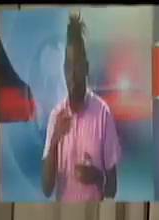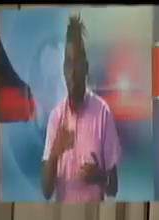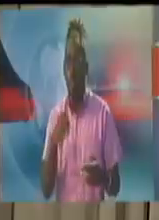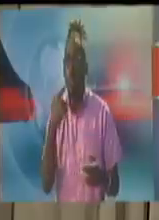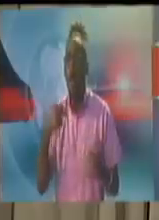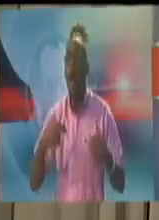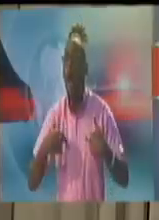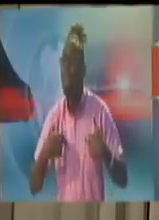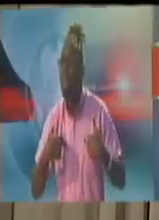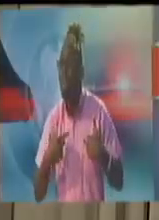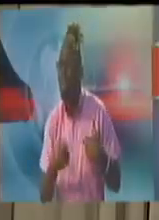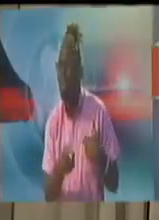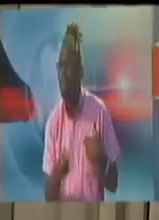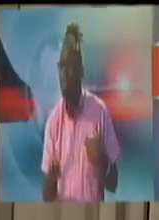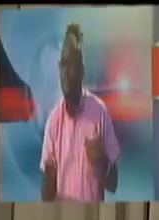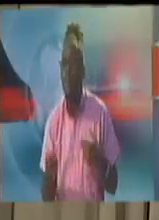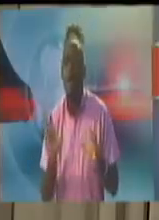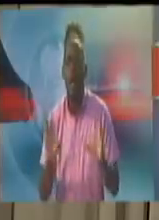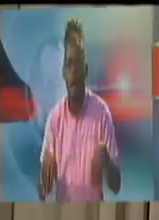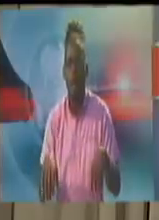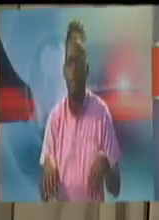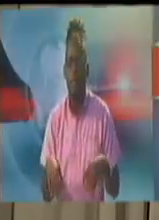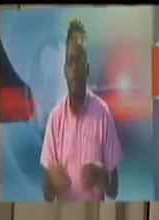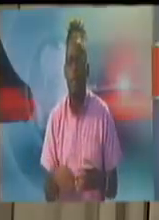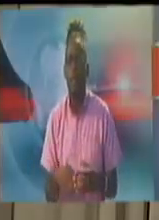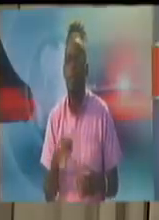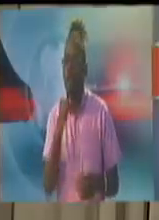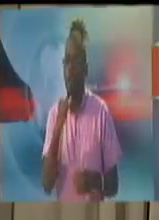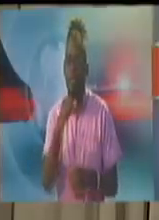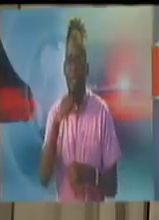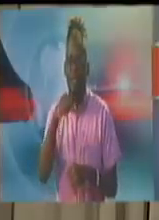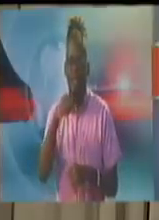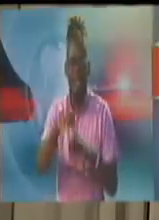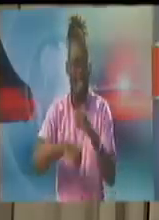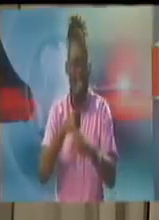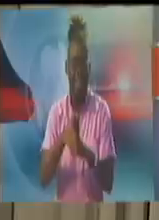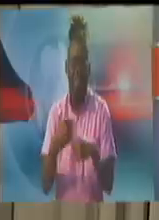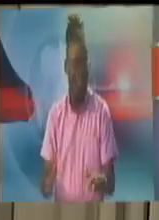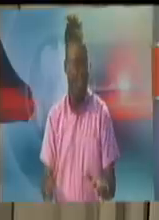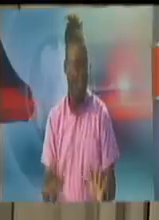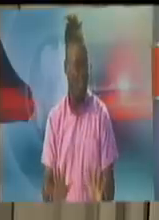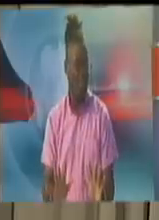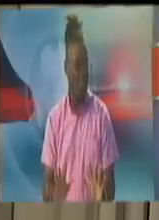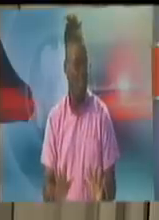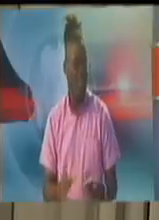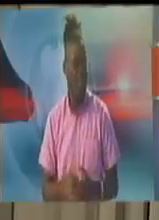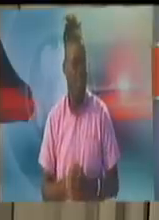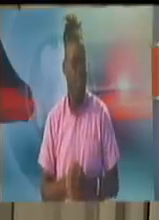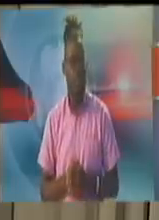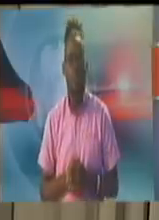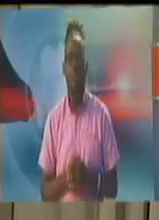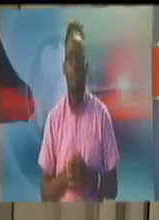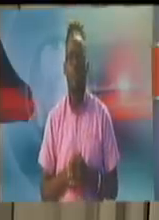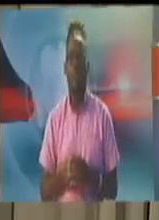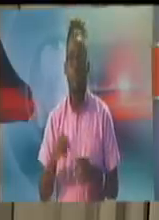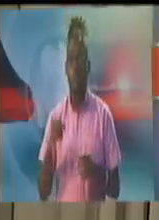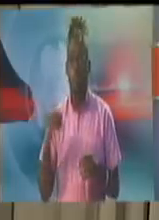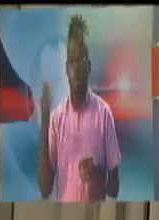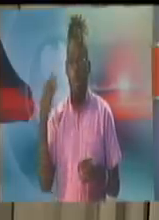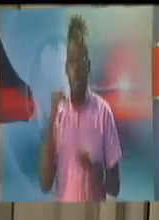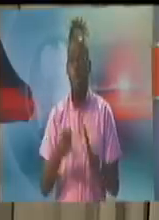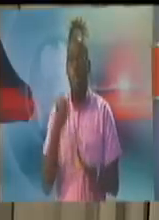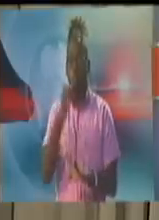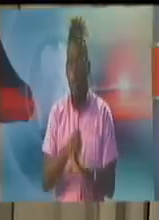That exercise is undergone. The year is not up from when we started distributing these cards, which would have been in July of last year. So